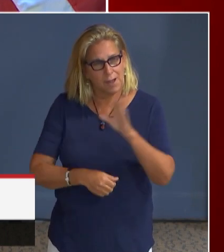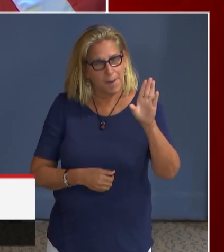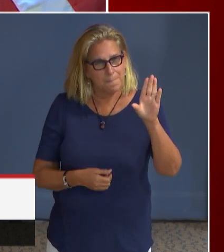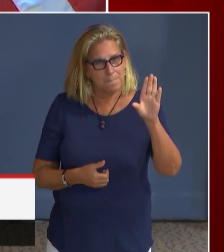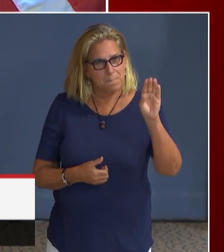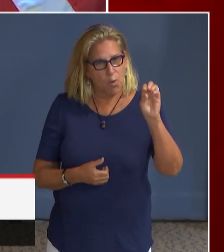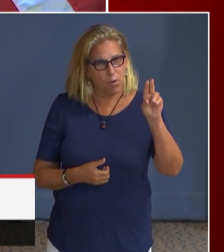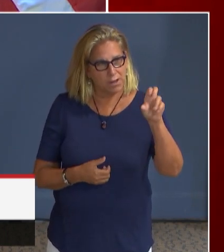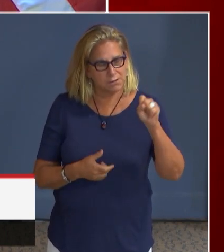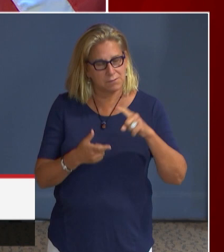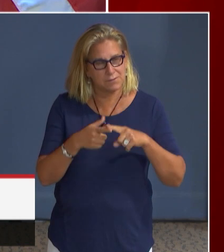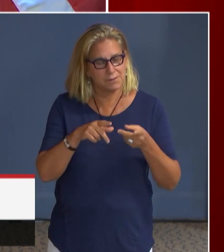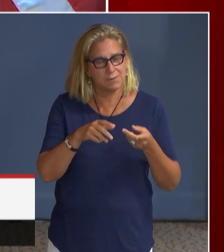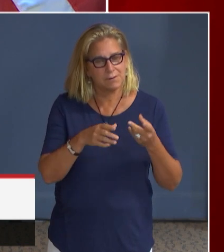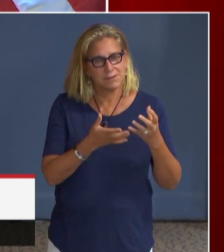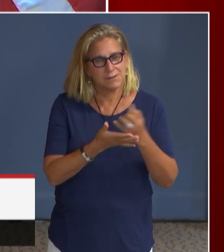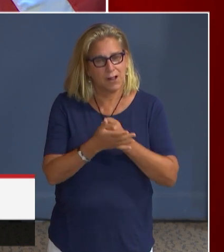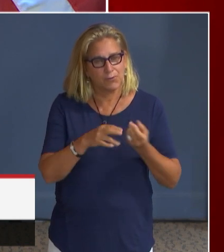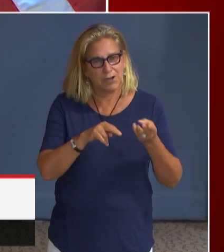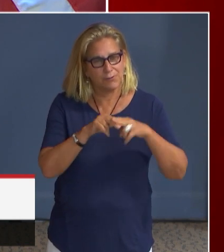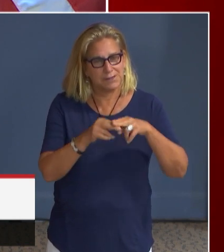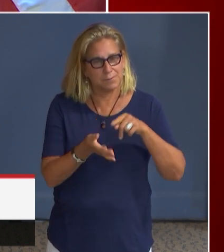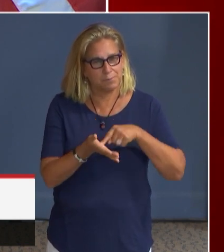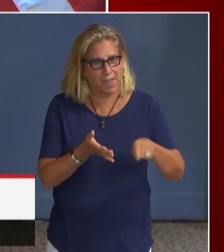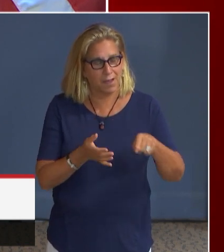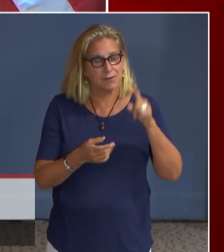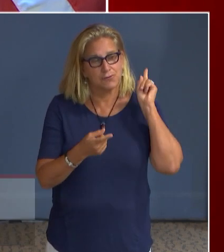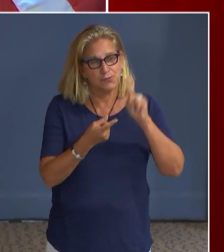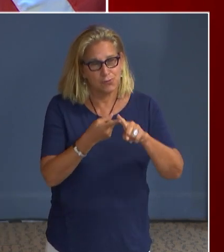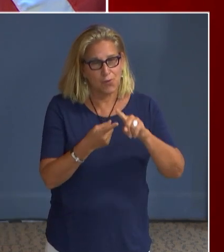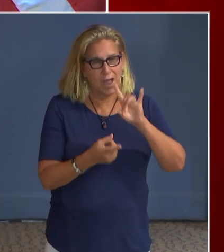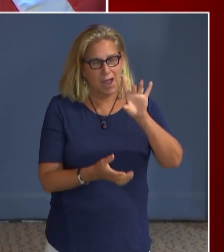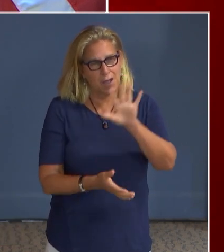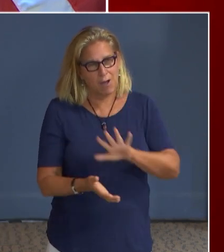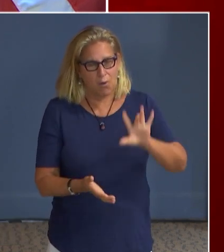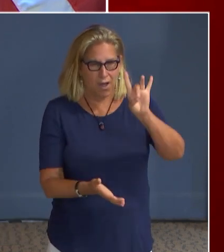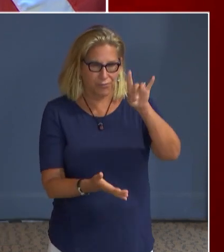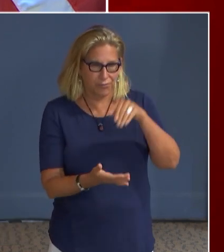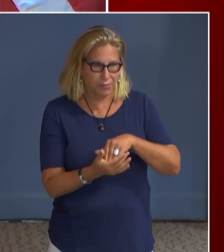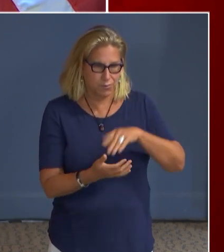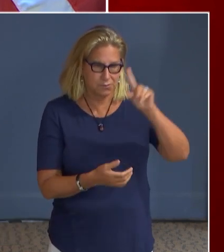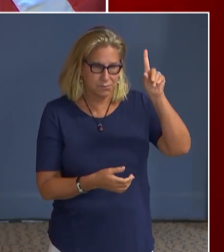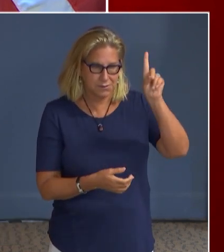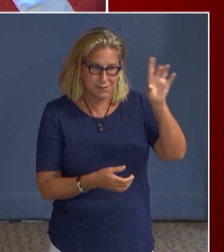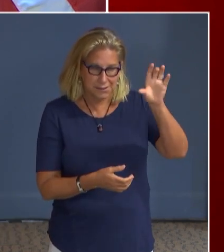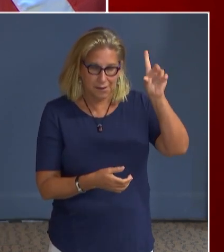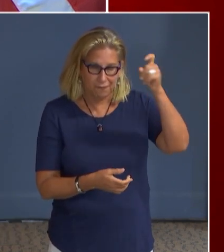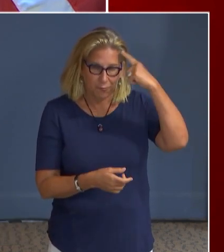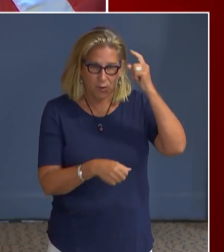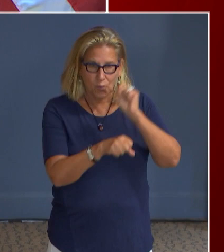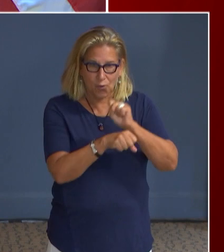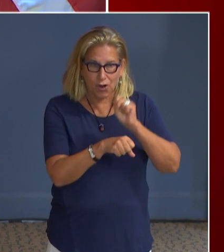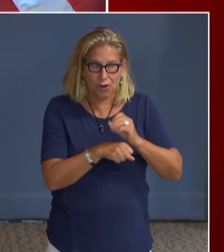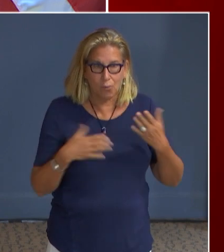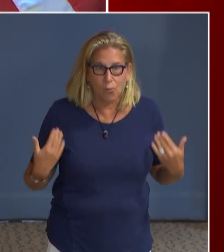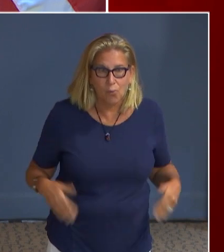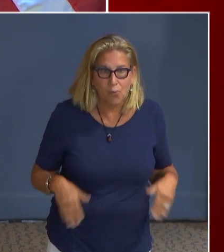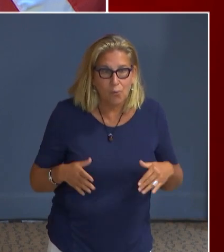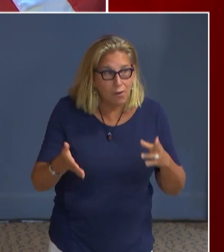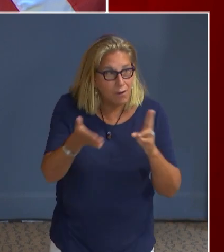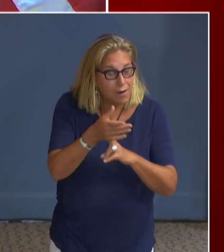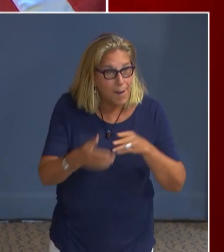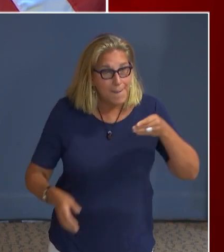for approximately 8,000 DC government employees. These pay increases